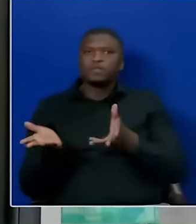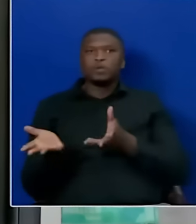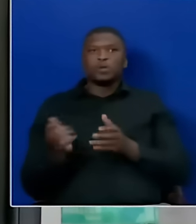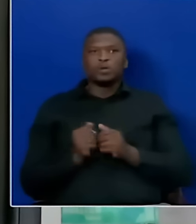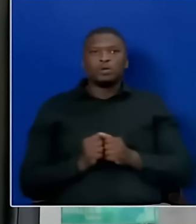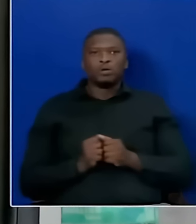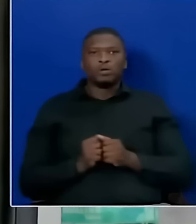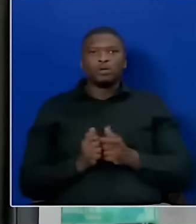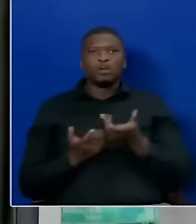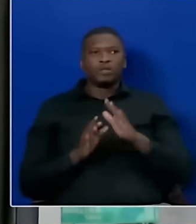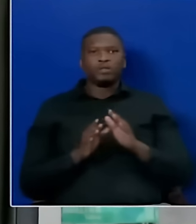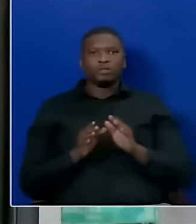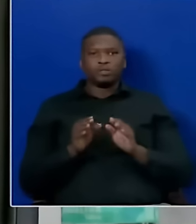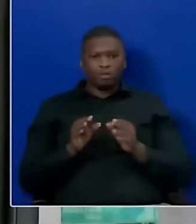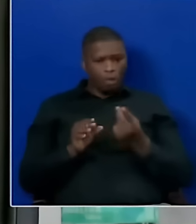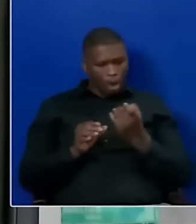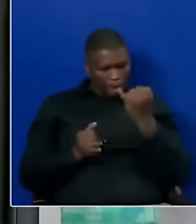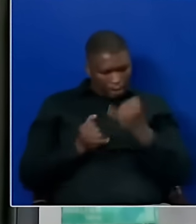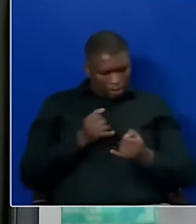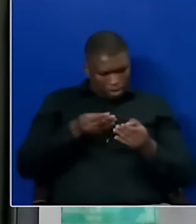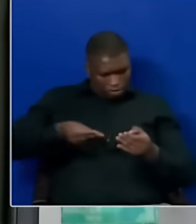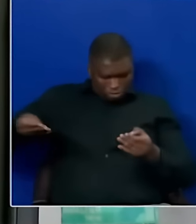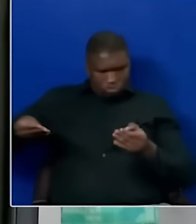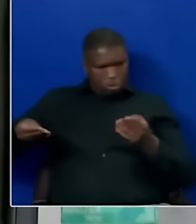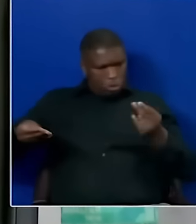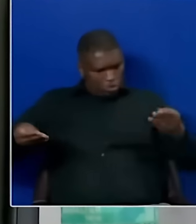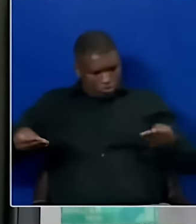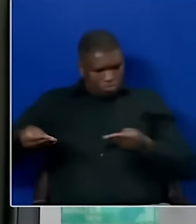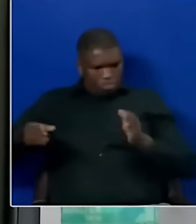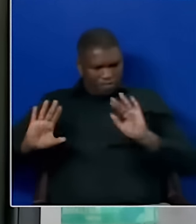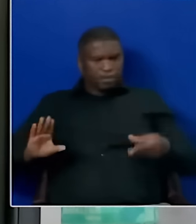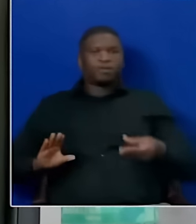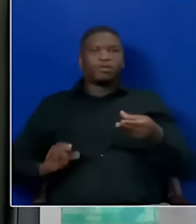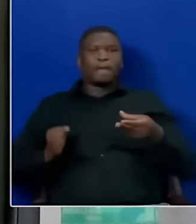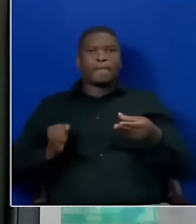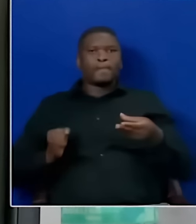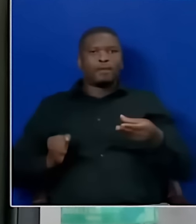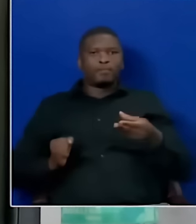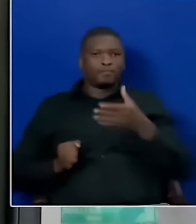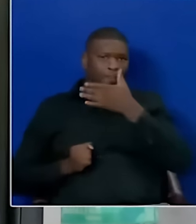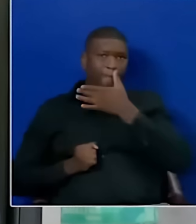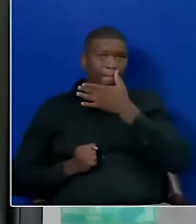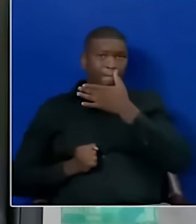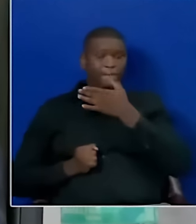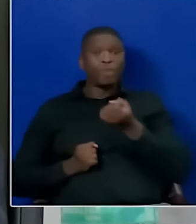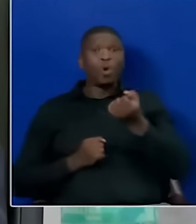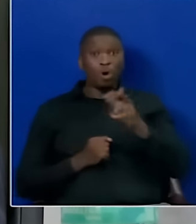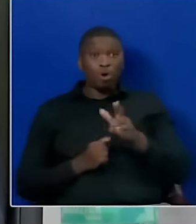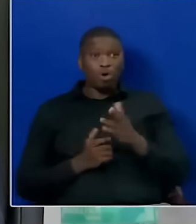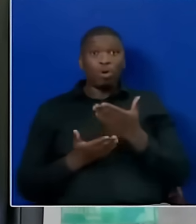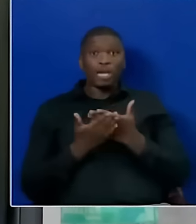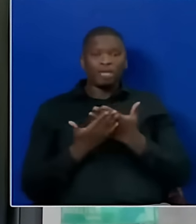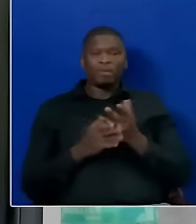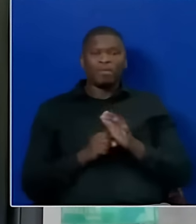which correction in the report. Or he may print the entire page, the entire report,